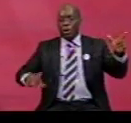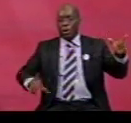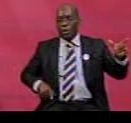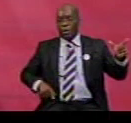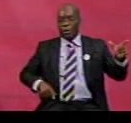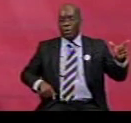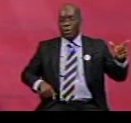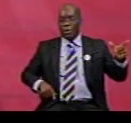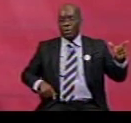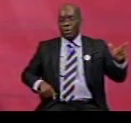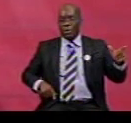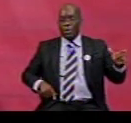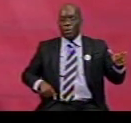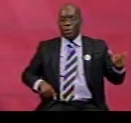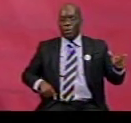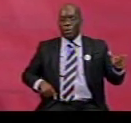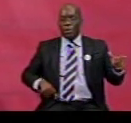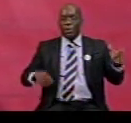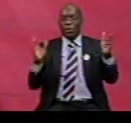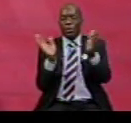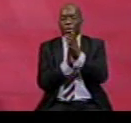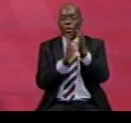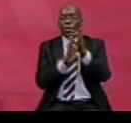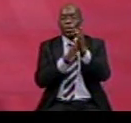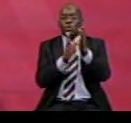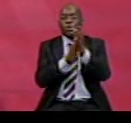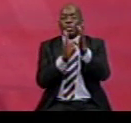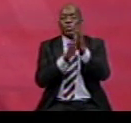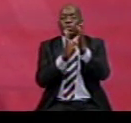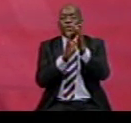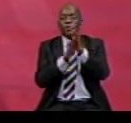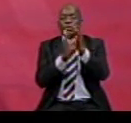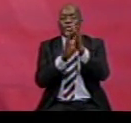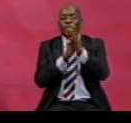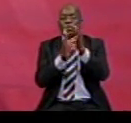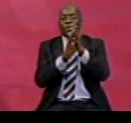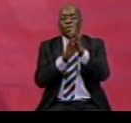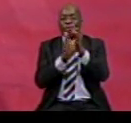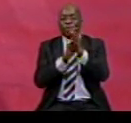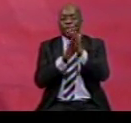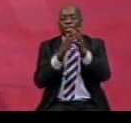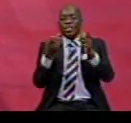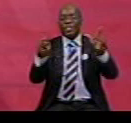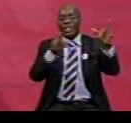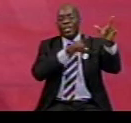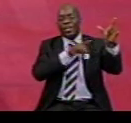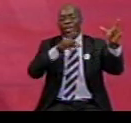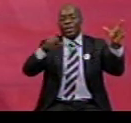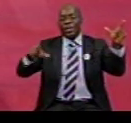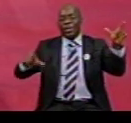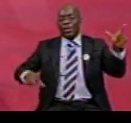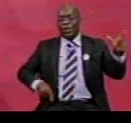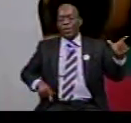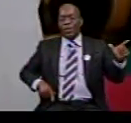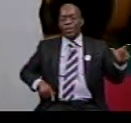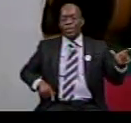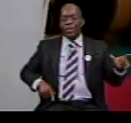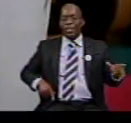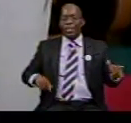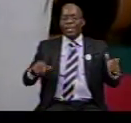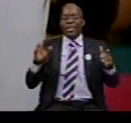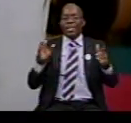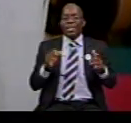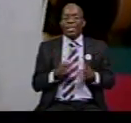Lord. Praise, praise, praise, praise, praise, praise, praise the